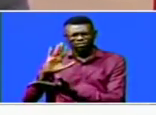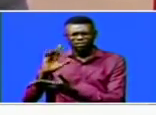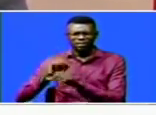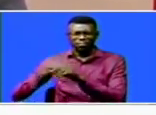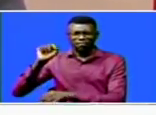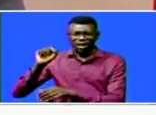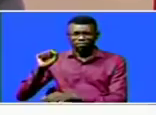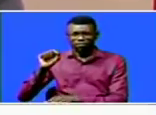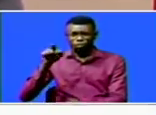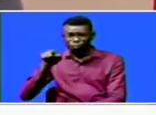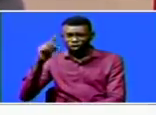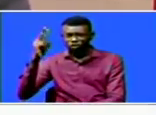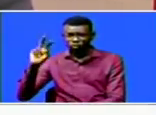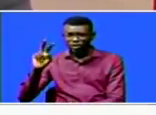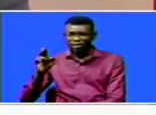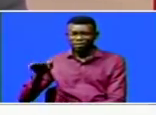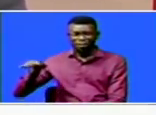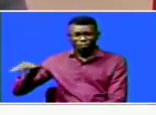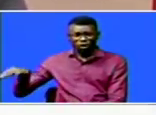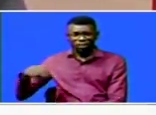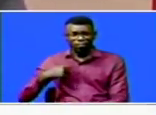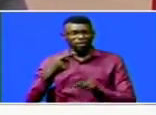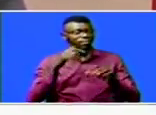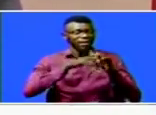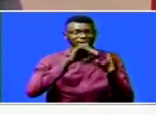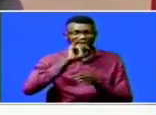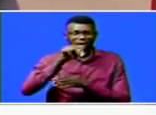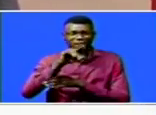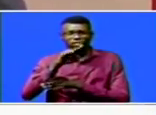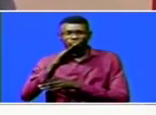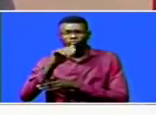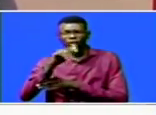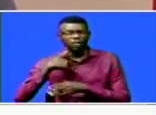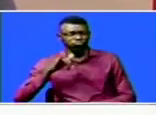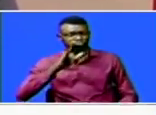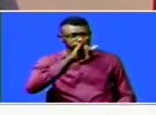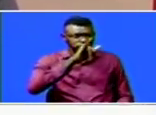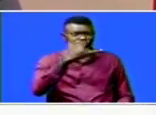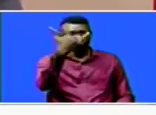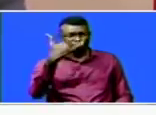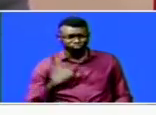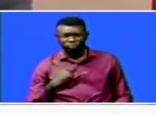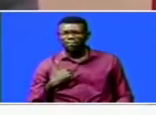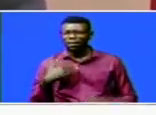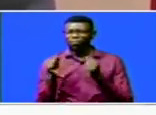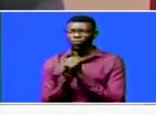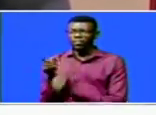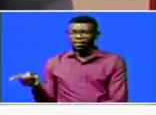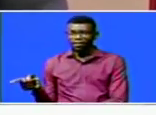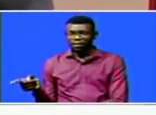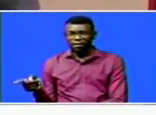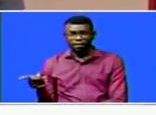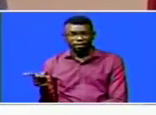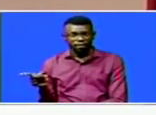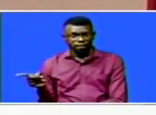5:20 in the morning. I'd gone to Juba and I came back and I was with him, as always with him at these last times. And